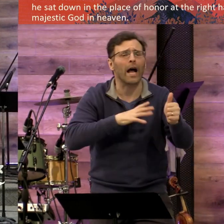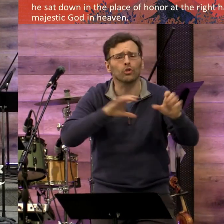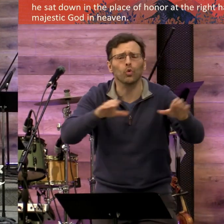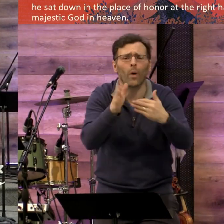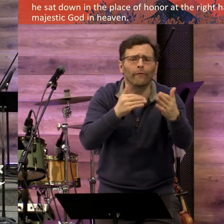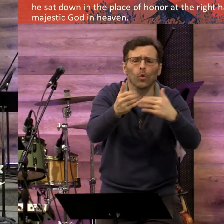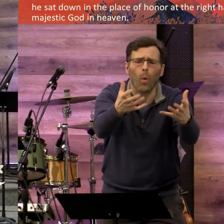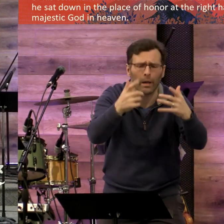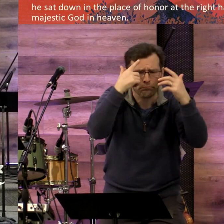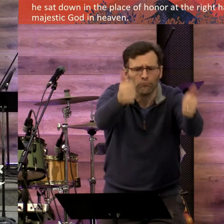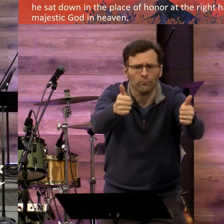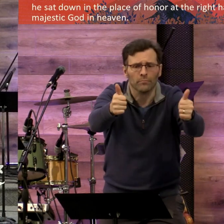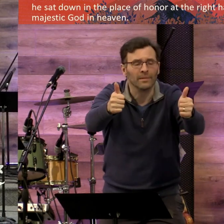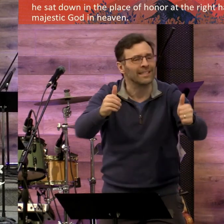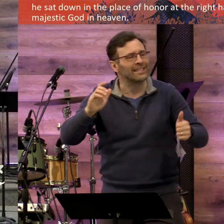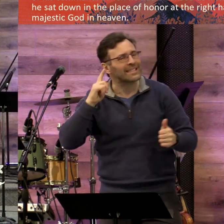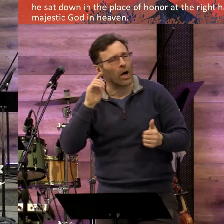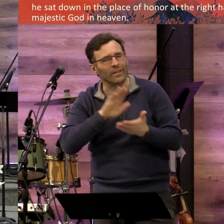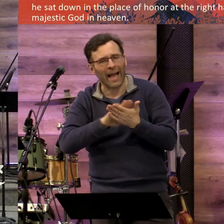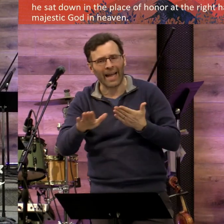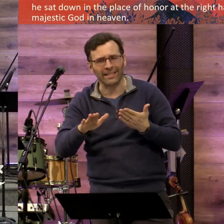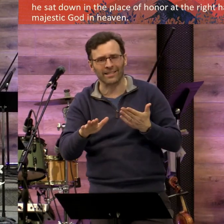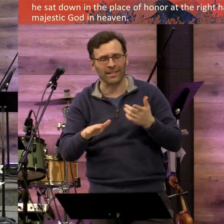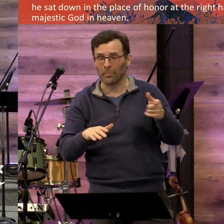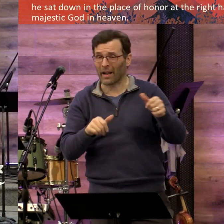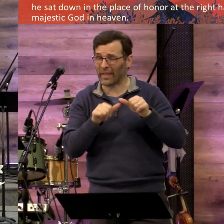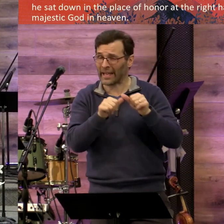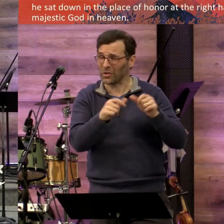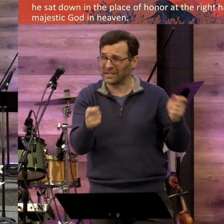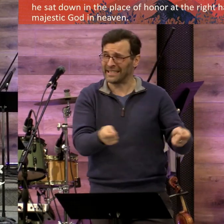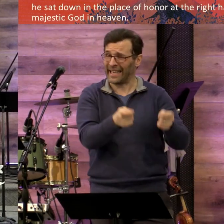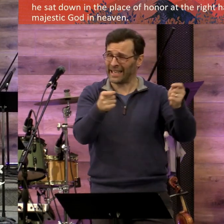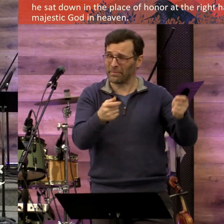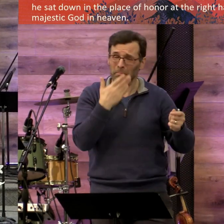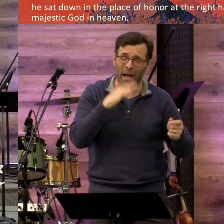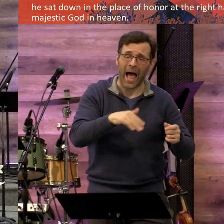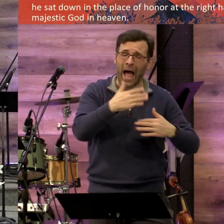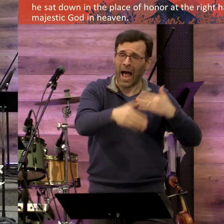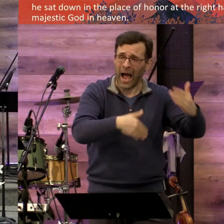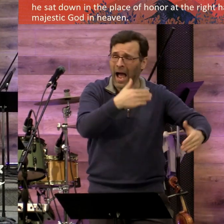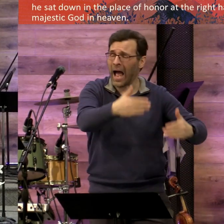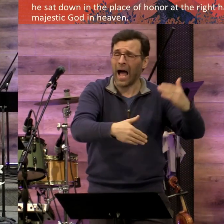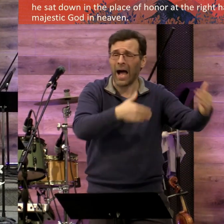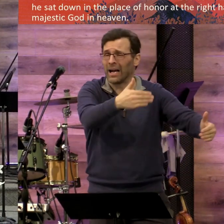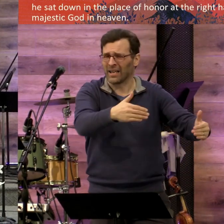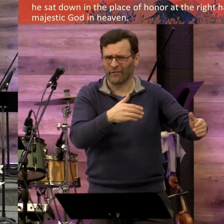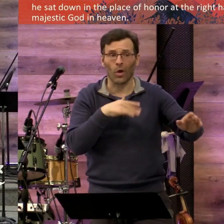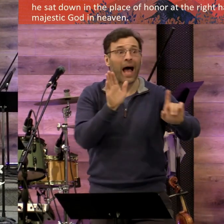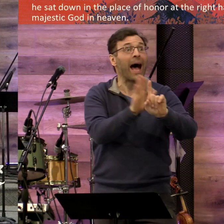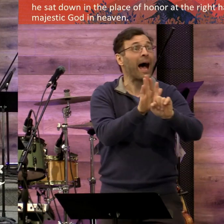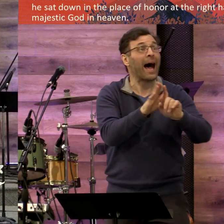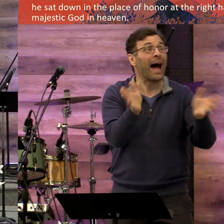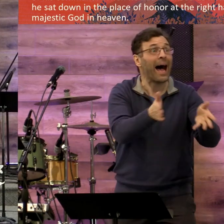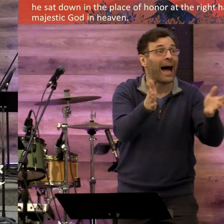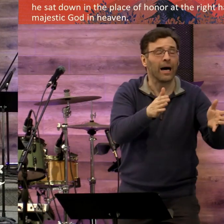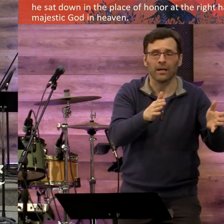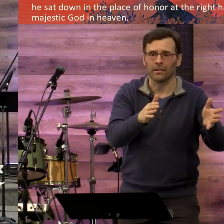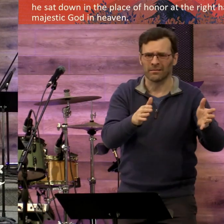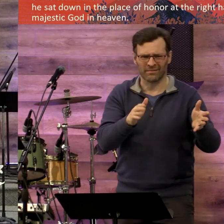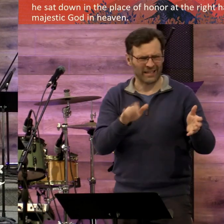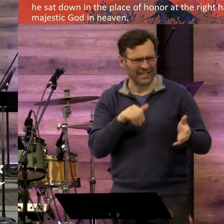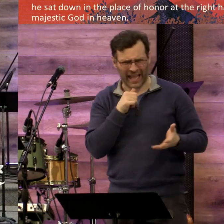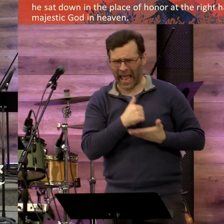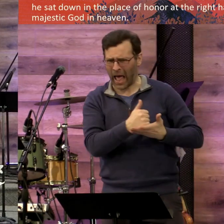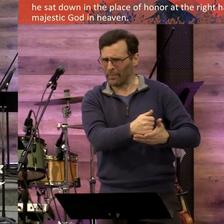loving, but often pats someone on the back as they continue to pursue broken and destructive and enslaving behaviors.